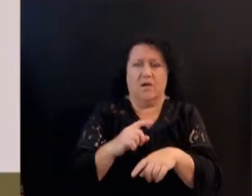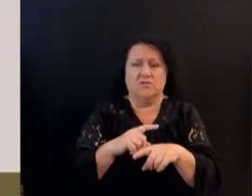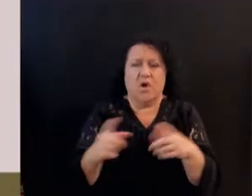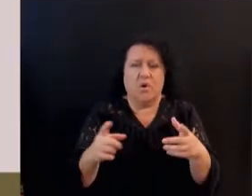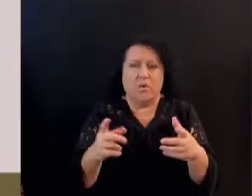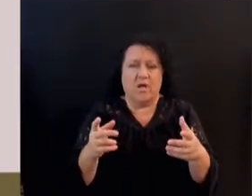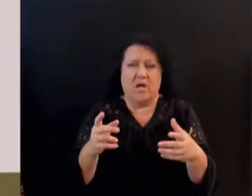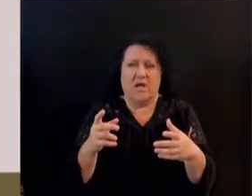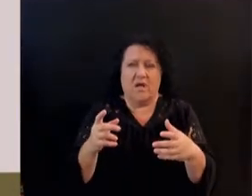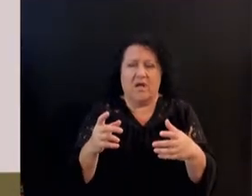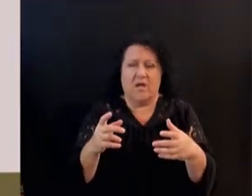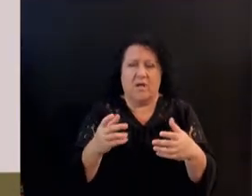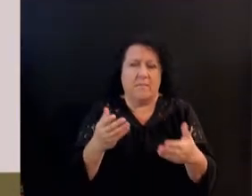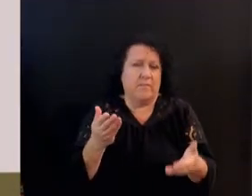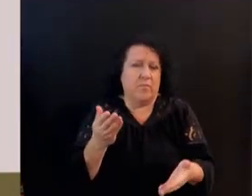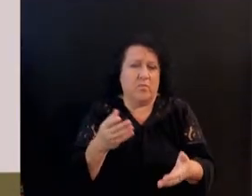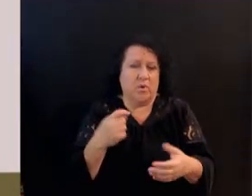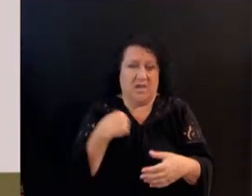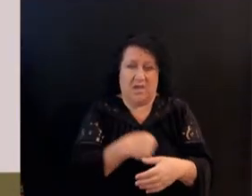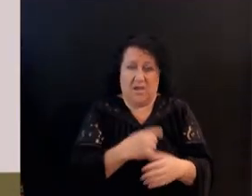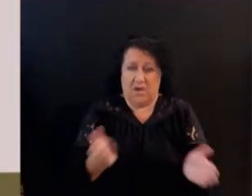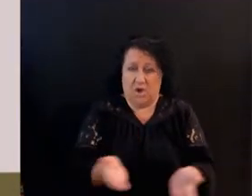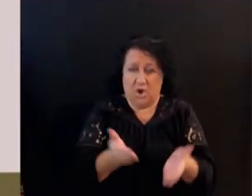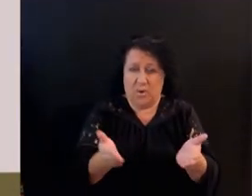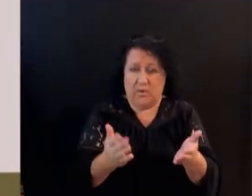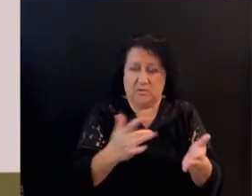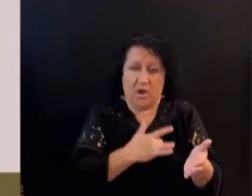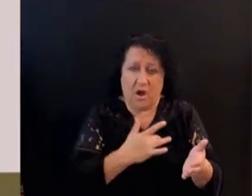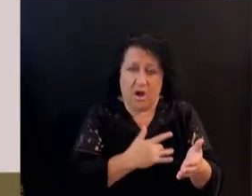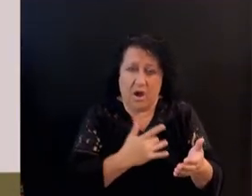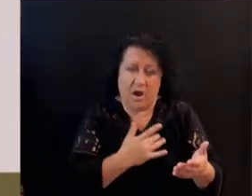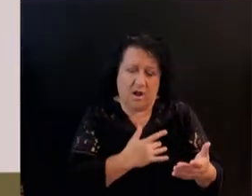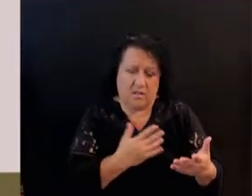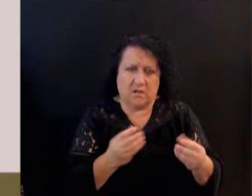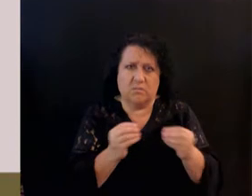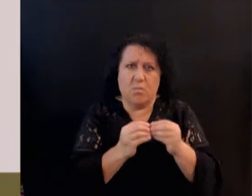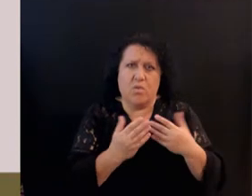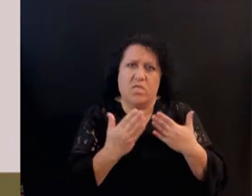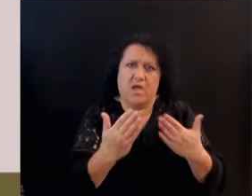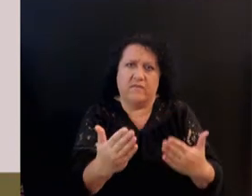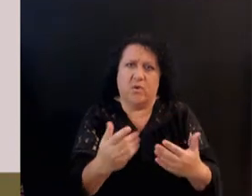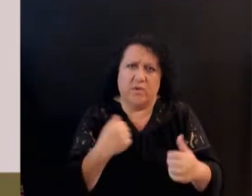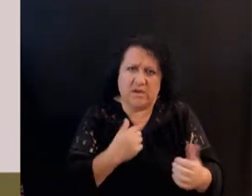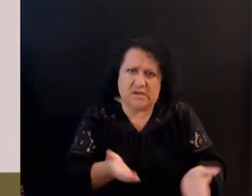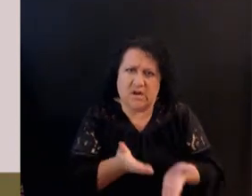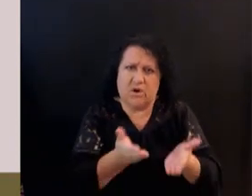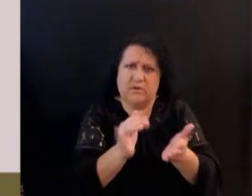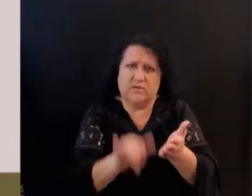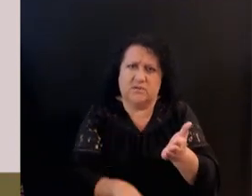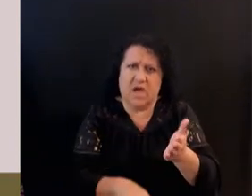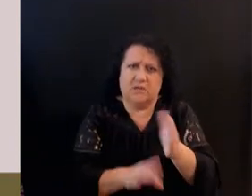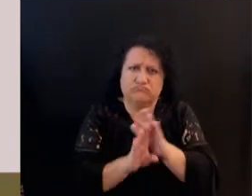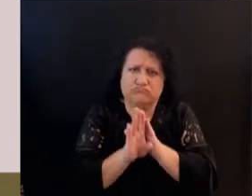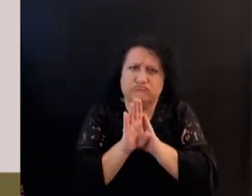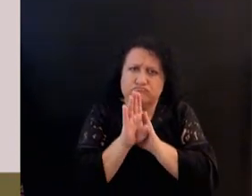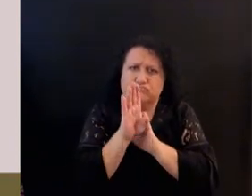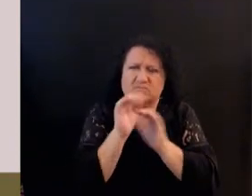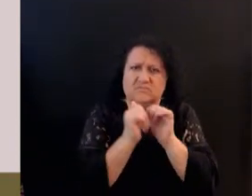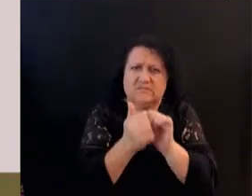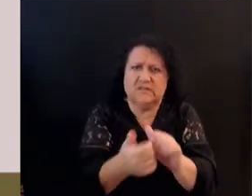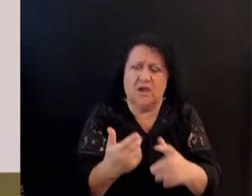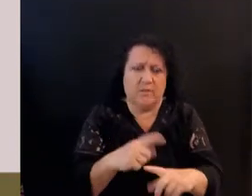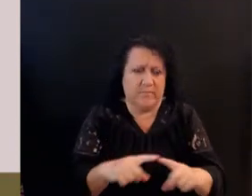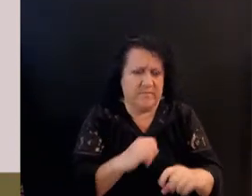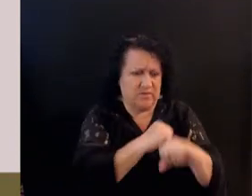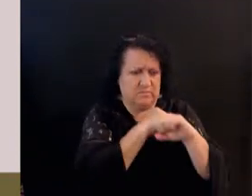we want to be more thankful, and yet it's hard, it's difficult. It's one of those things where like, Ben, this is what I want to do, but there's these barriers, there's these roadblocks,